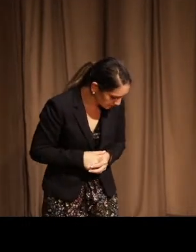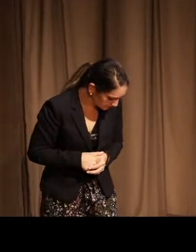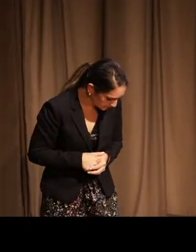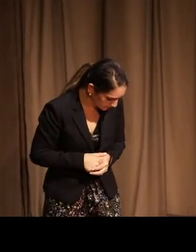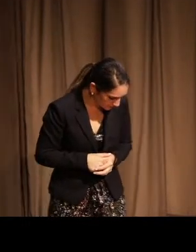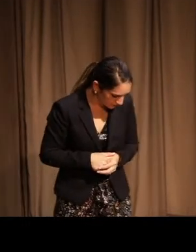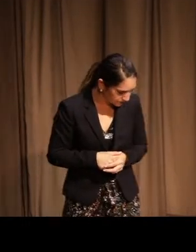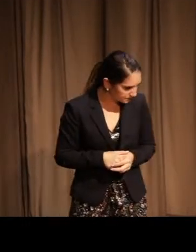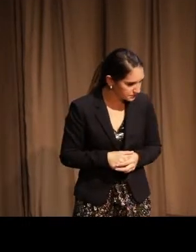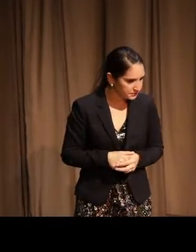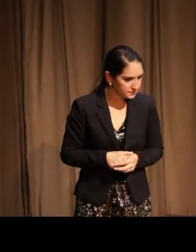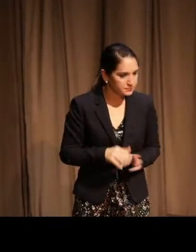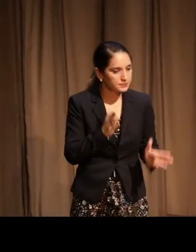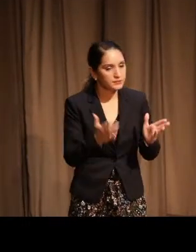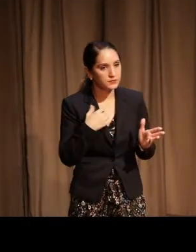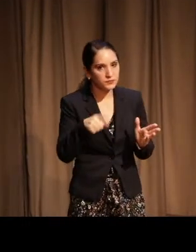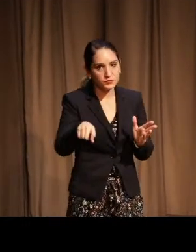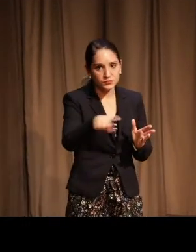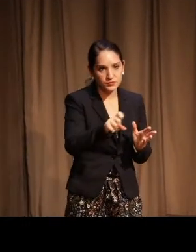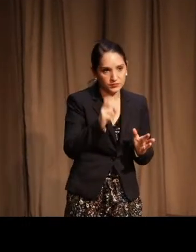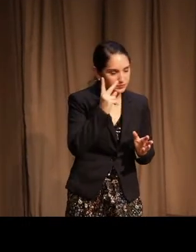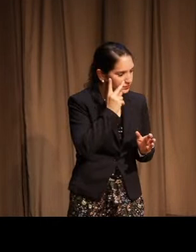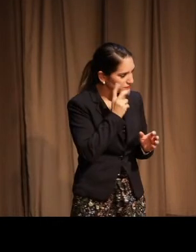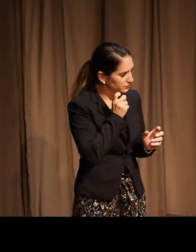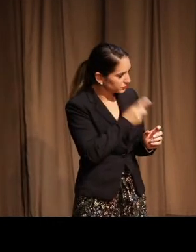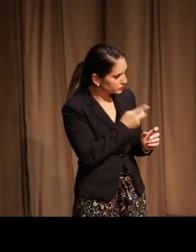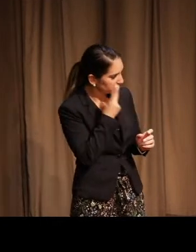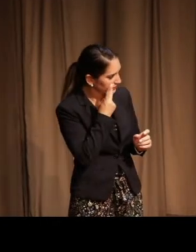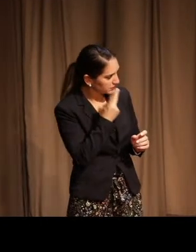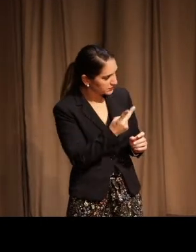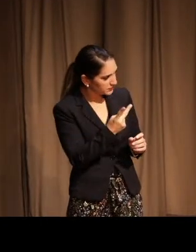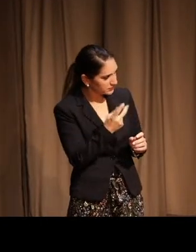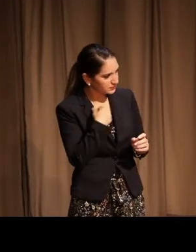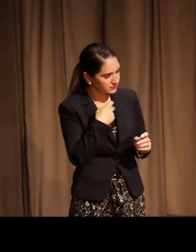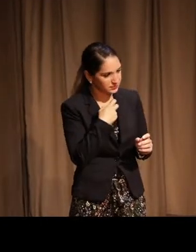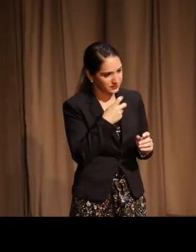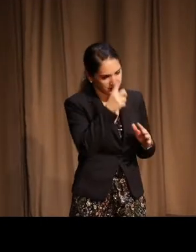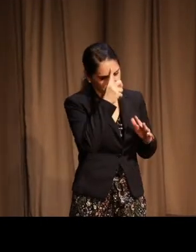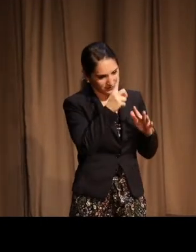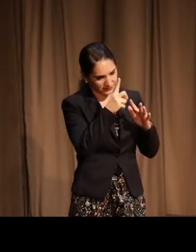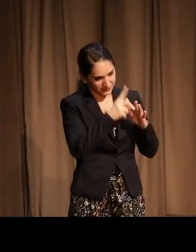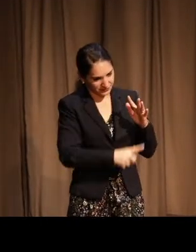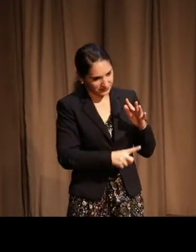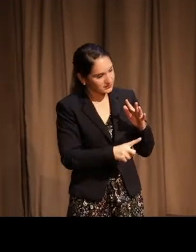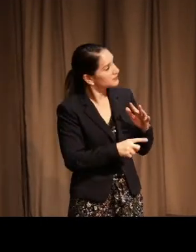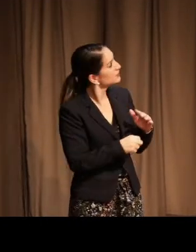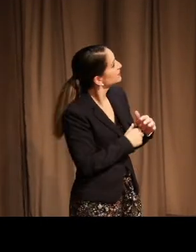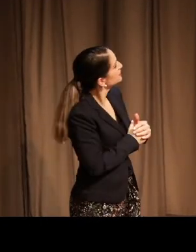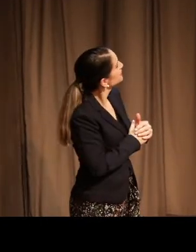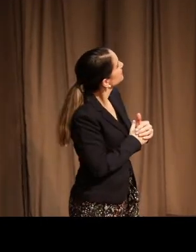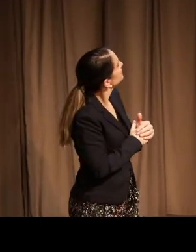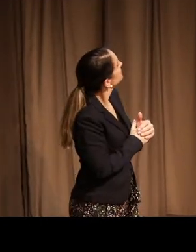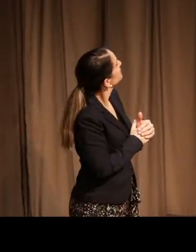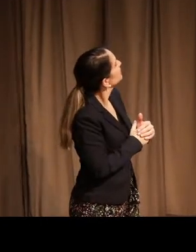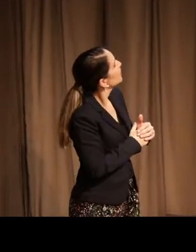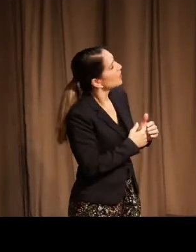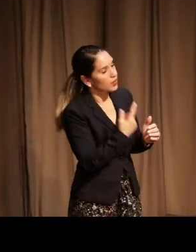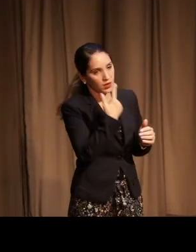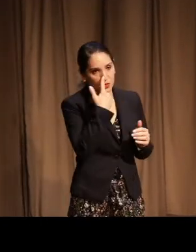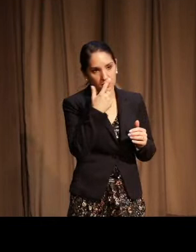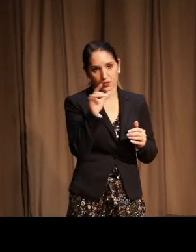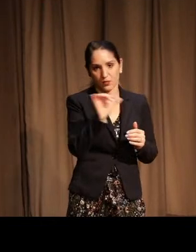you might have seen the oh my gosh, the oratorio, the almost like an altar